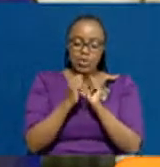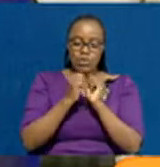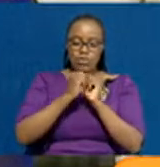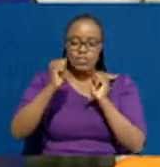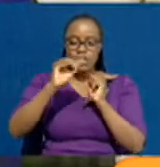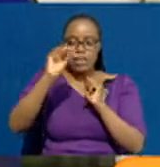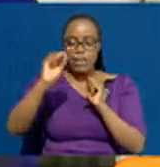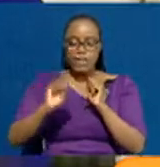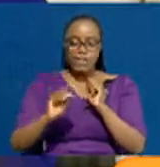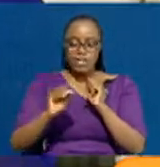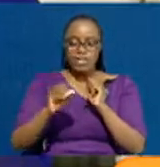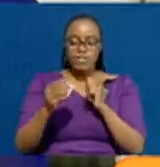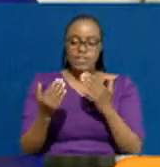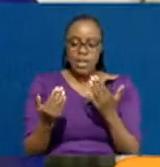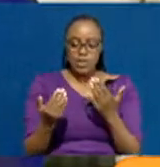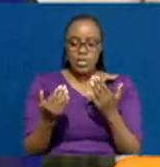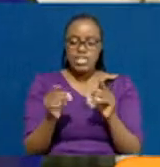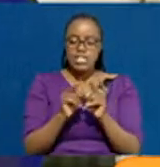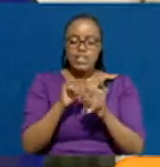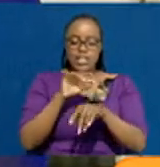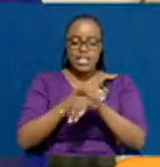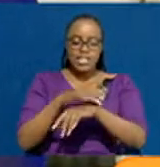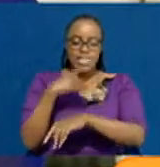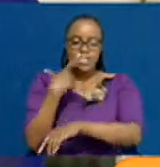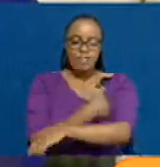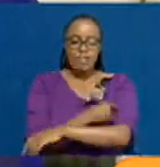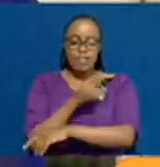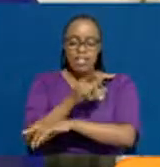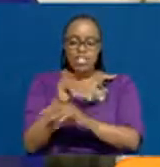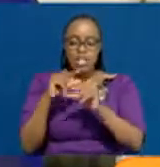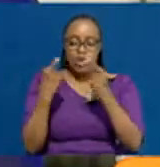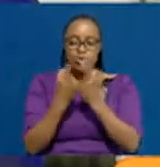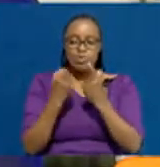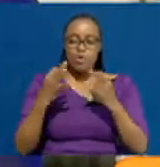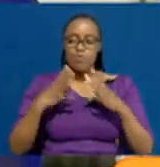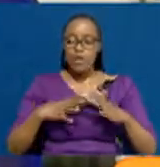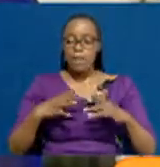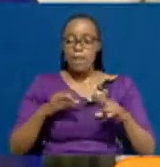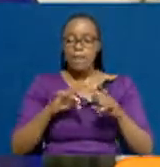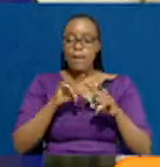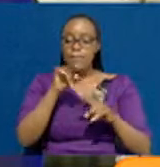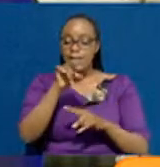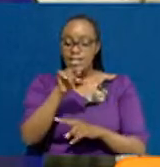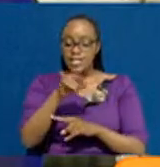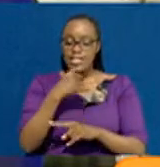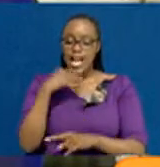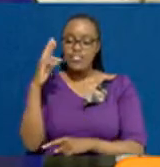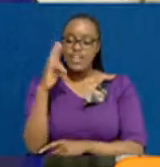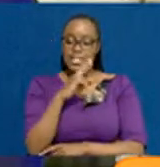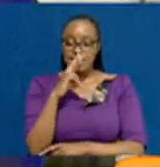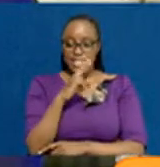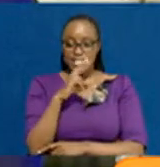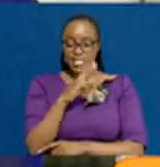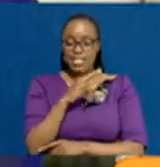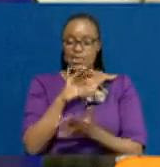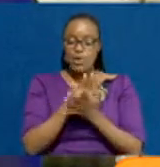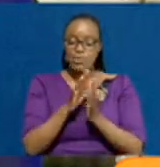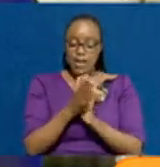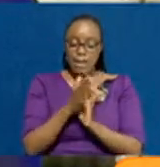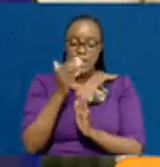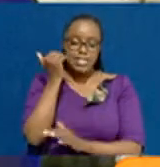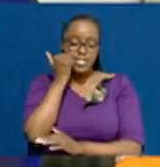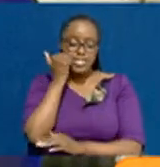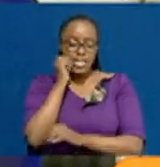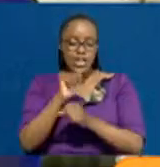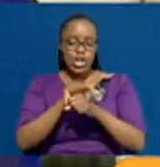10-15% in terms of vaccinating that population. Yet that population is still at risk of getting COVID. They may